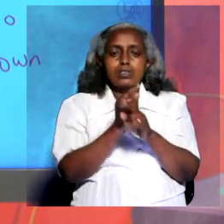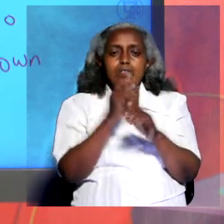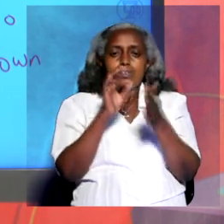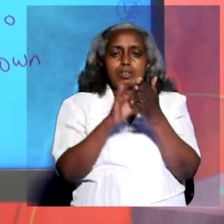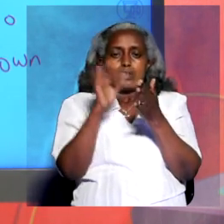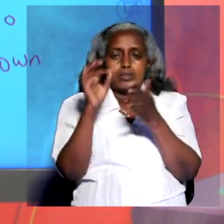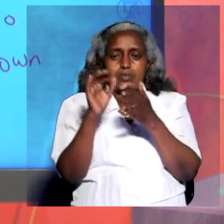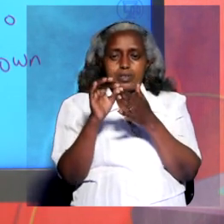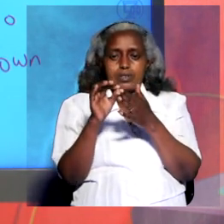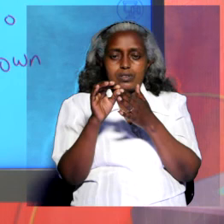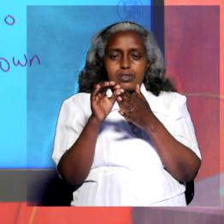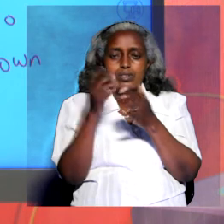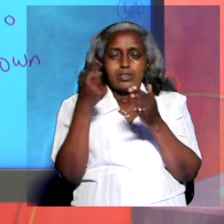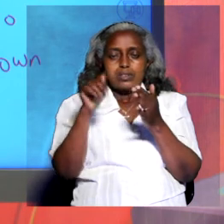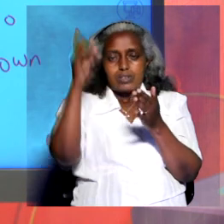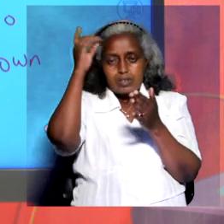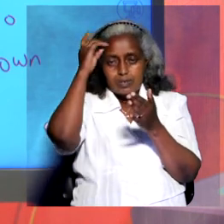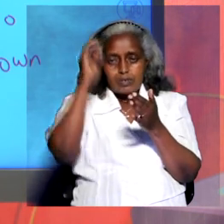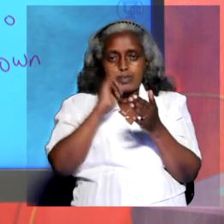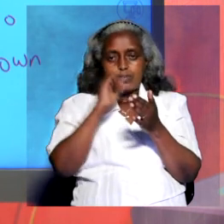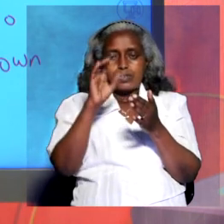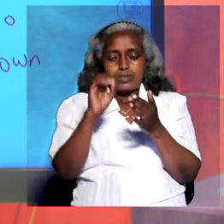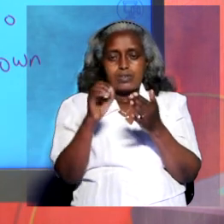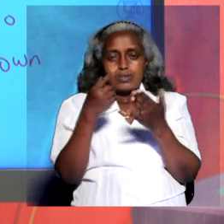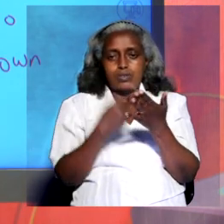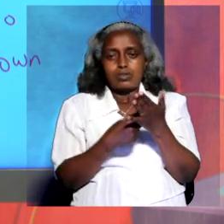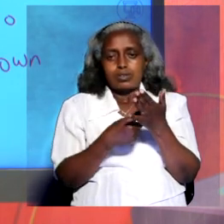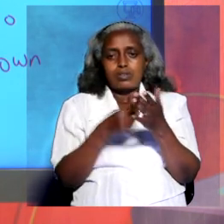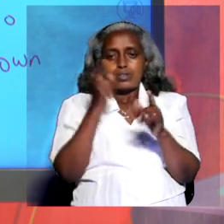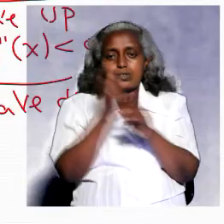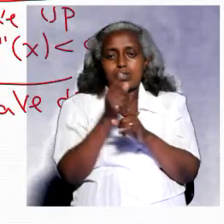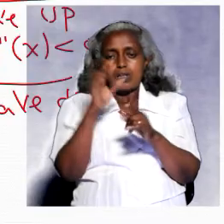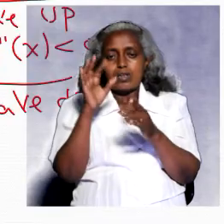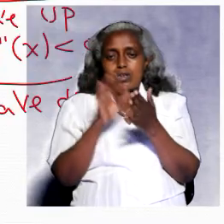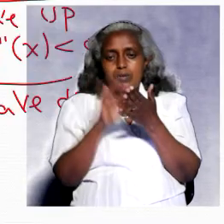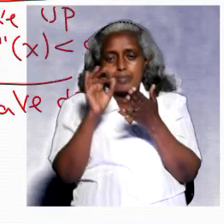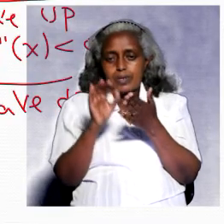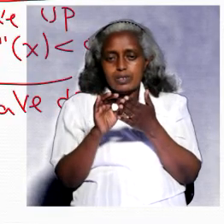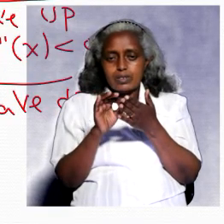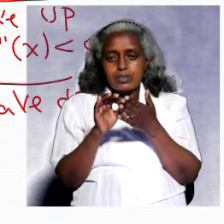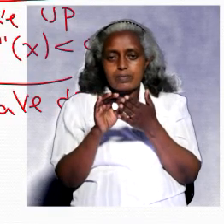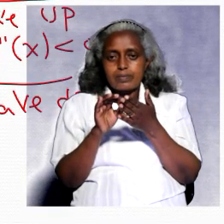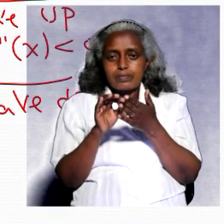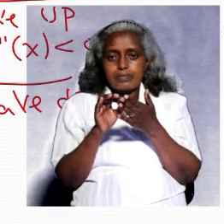critical numbers. The derivative where 0, this is a critical number.